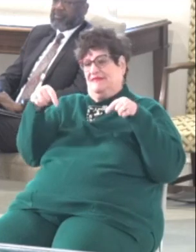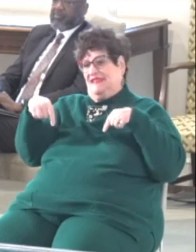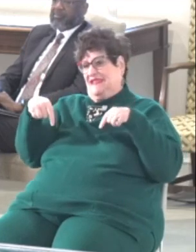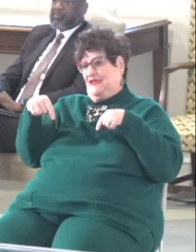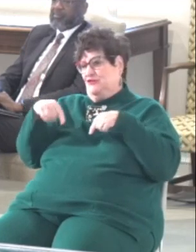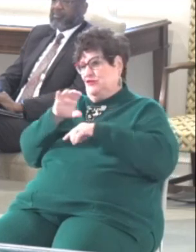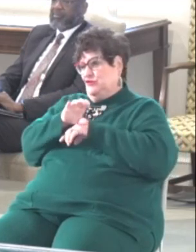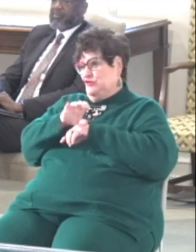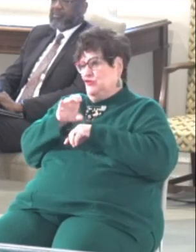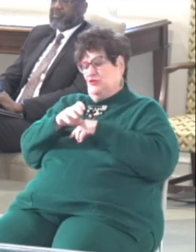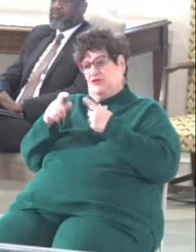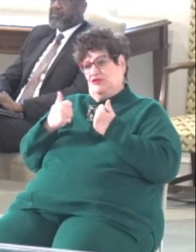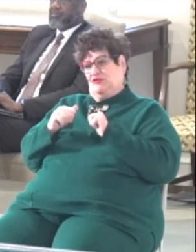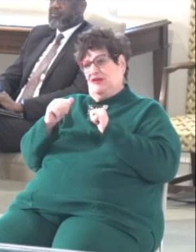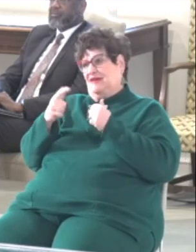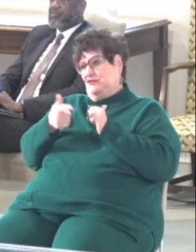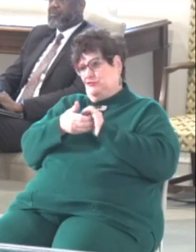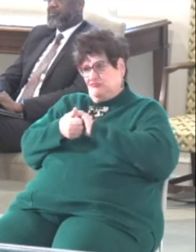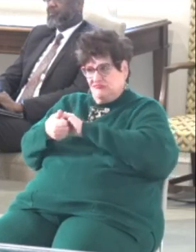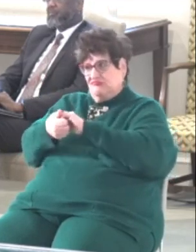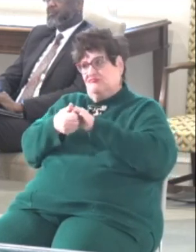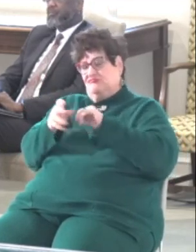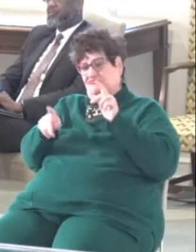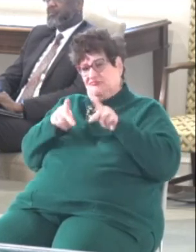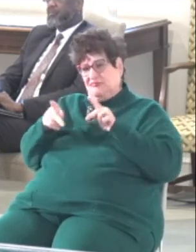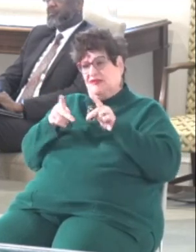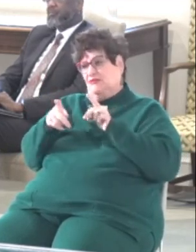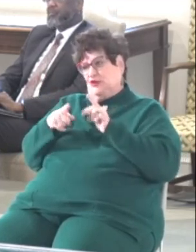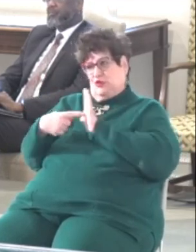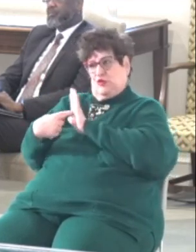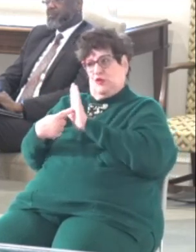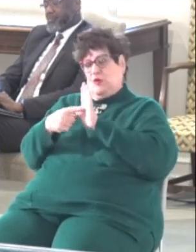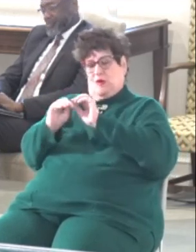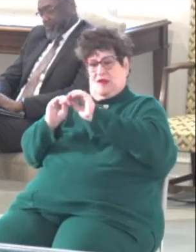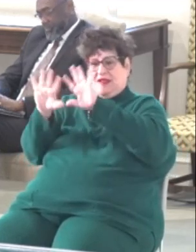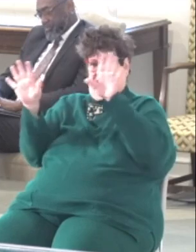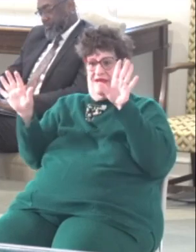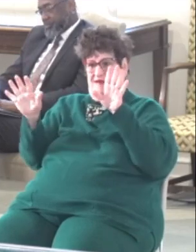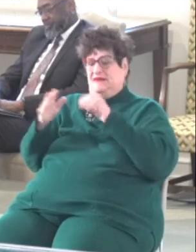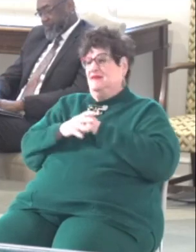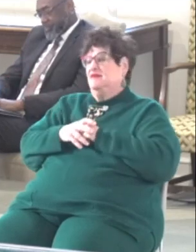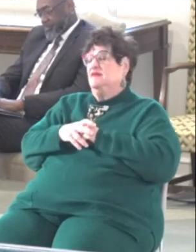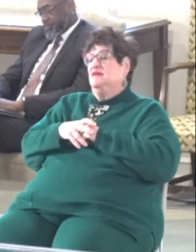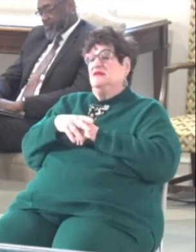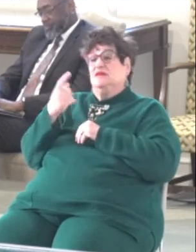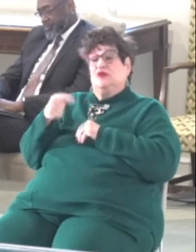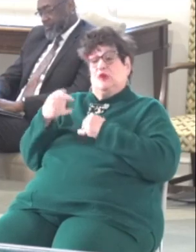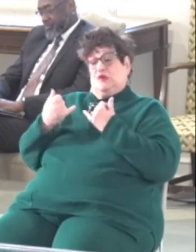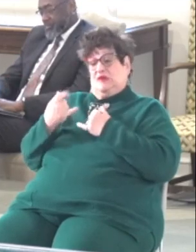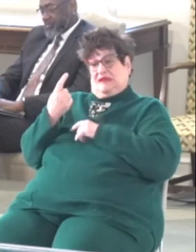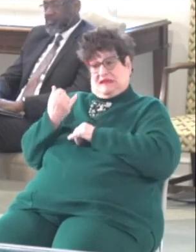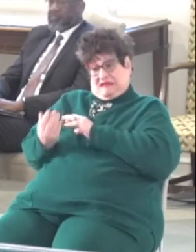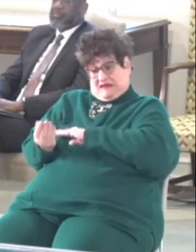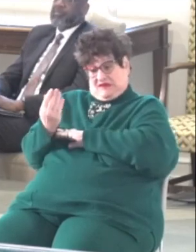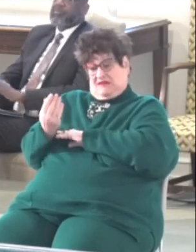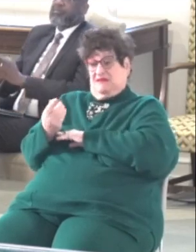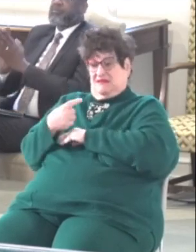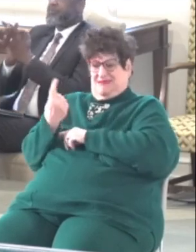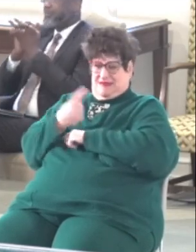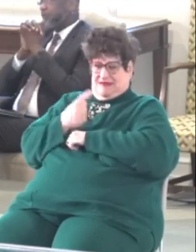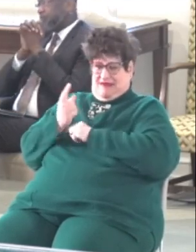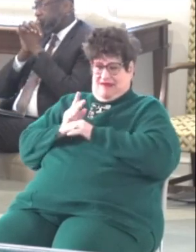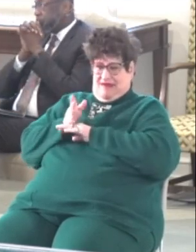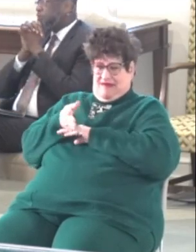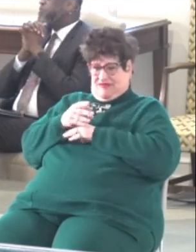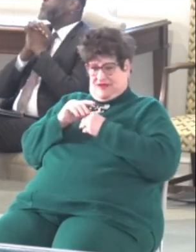shine that light in the world. And so this morning, on the day after the solstice, as that sunlight so beautifully is